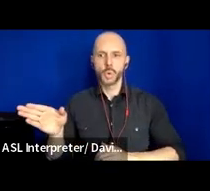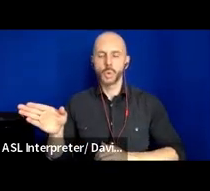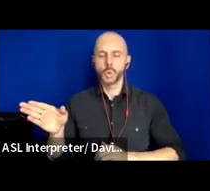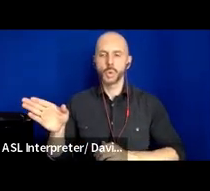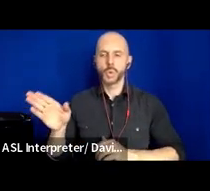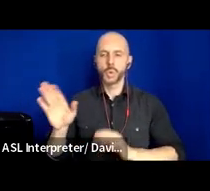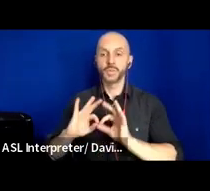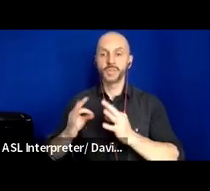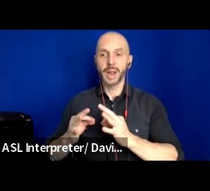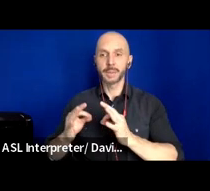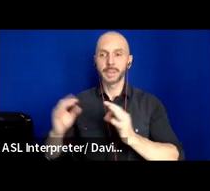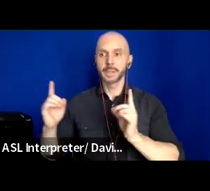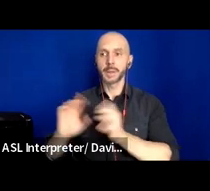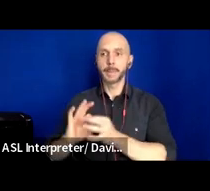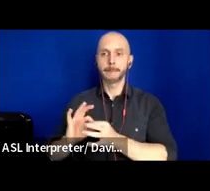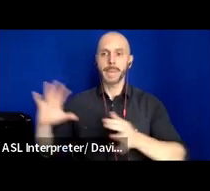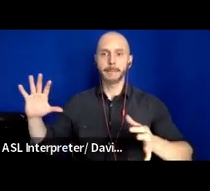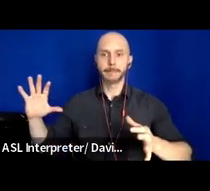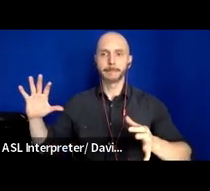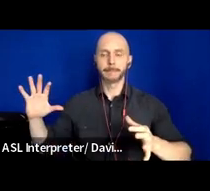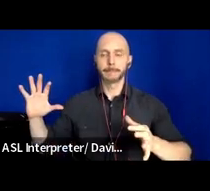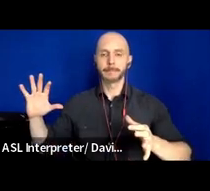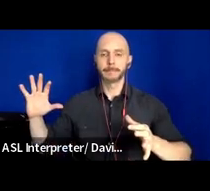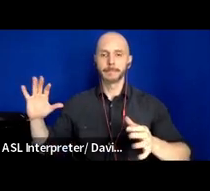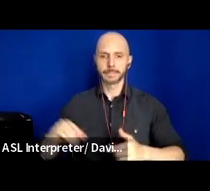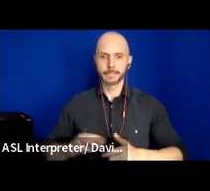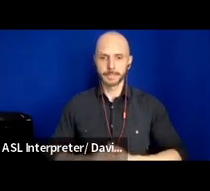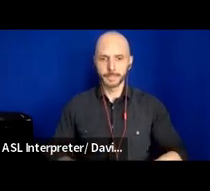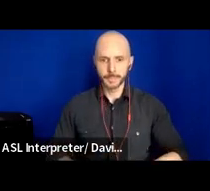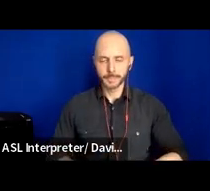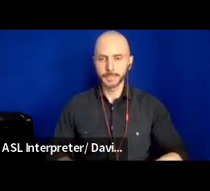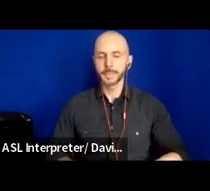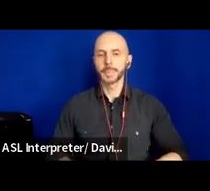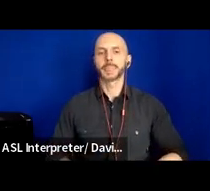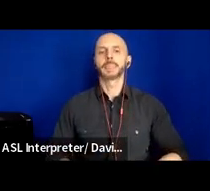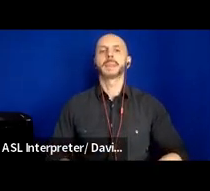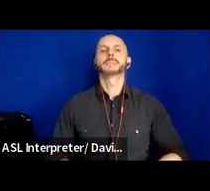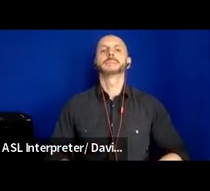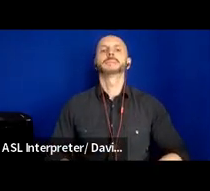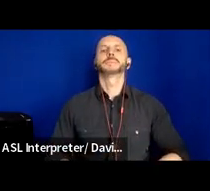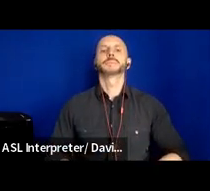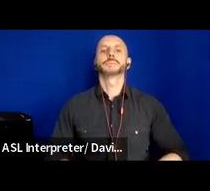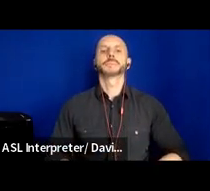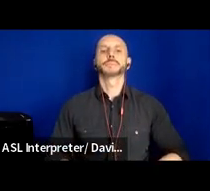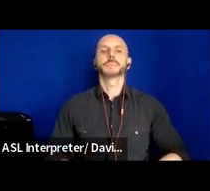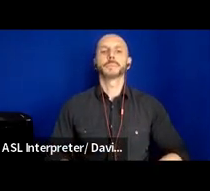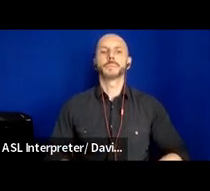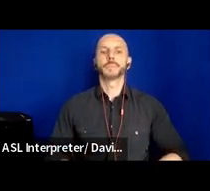decades. And then you should know that at the same time, Canada had what they called,